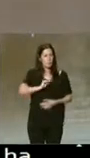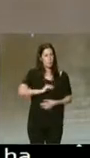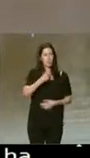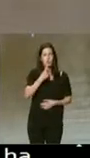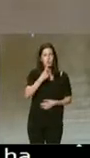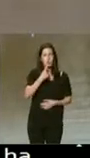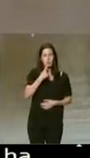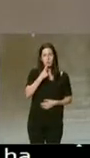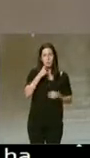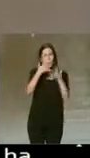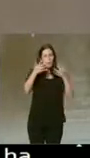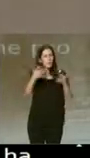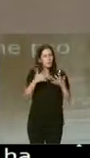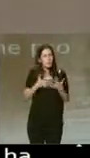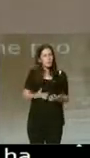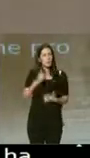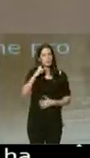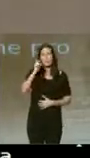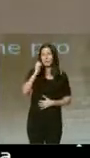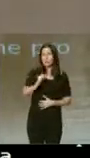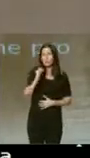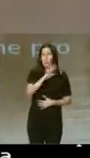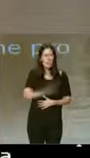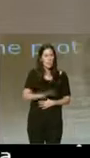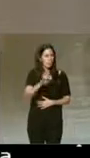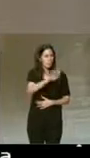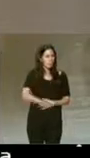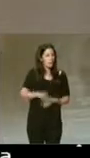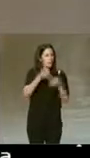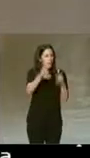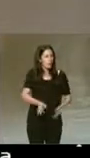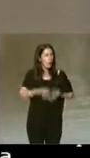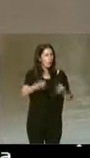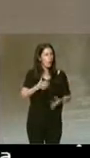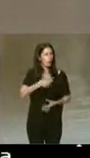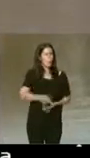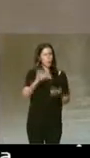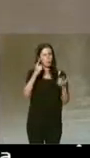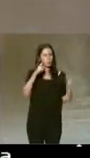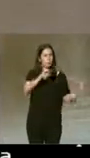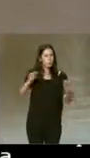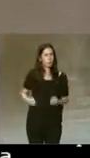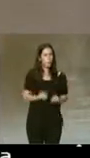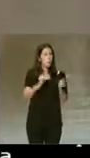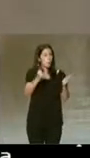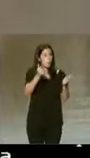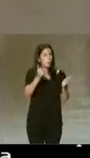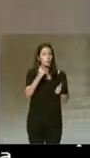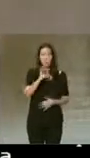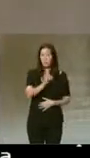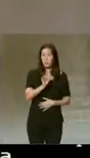this might sound repetitive. It isn't very glamorous